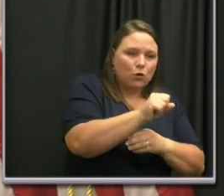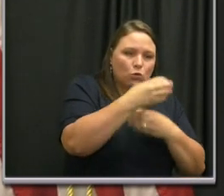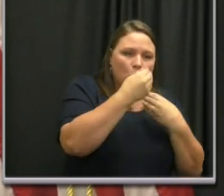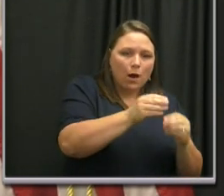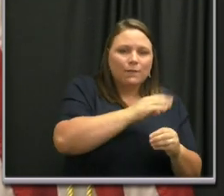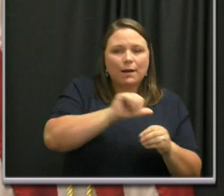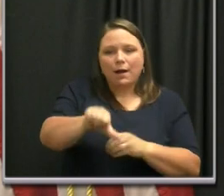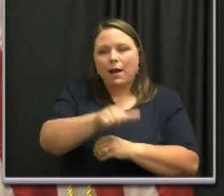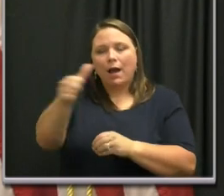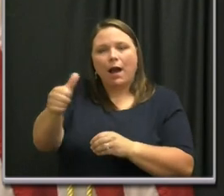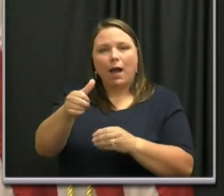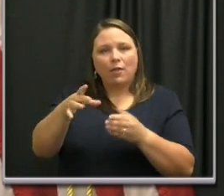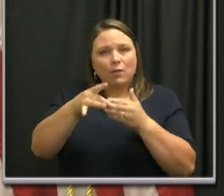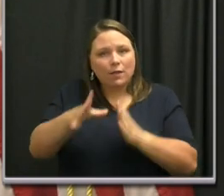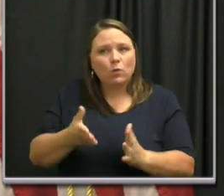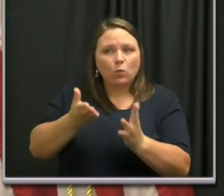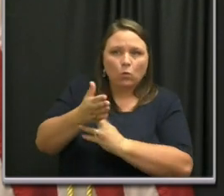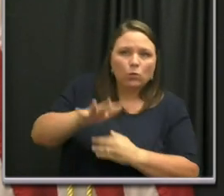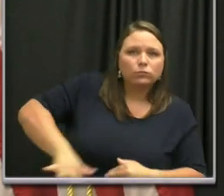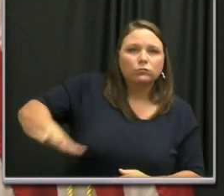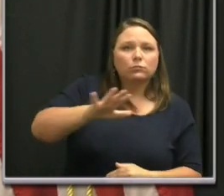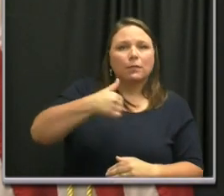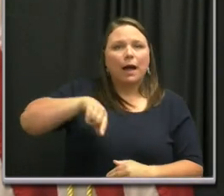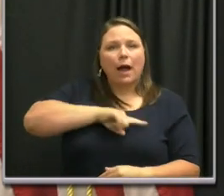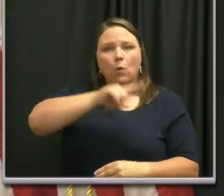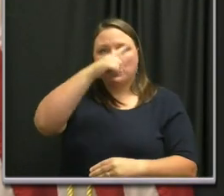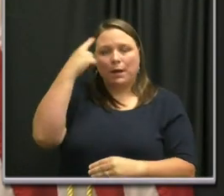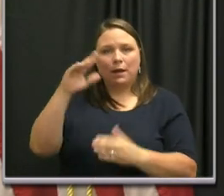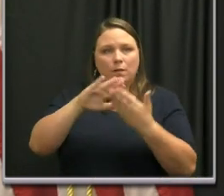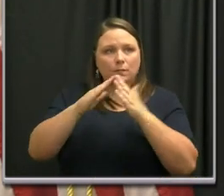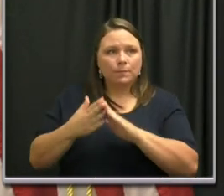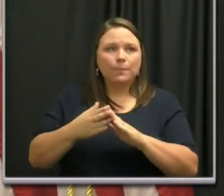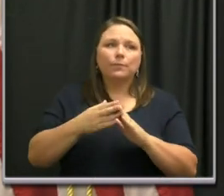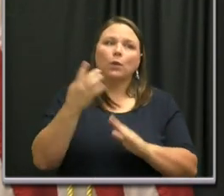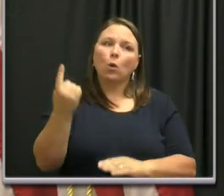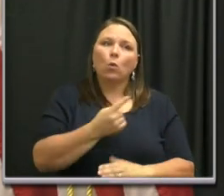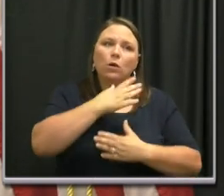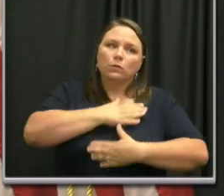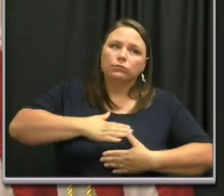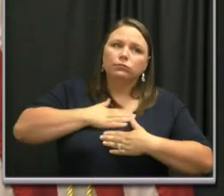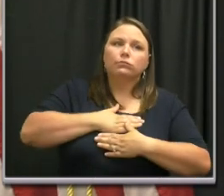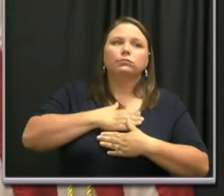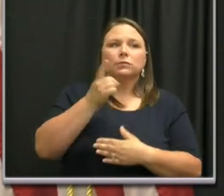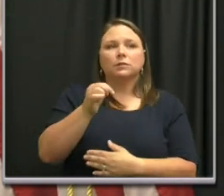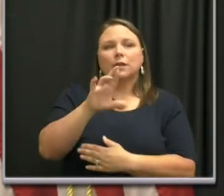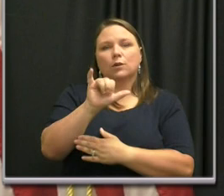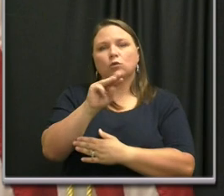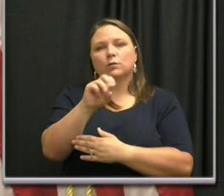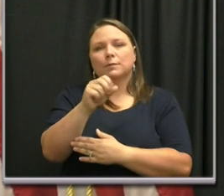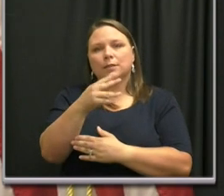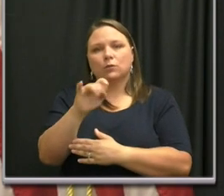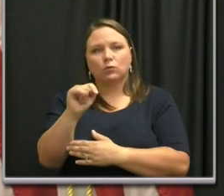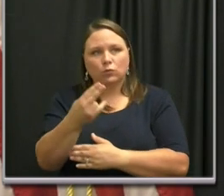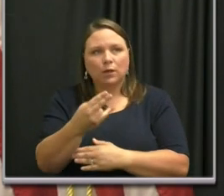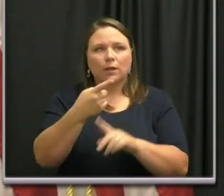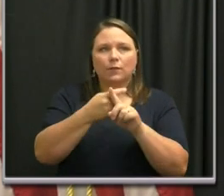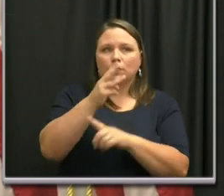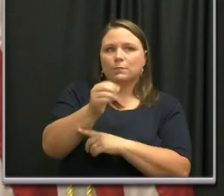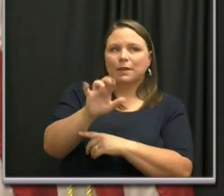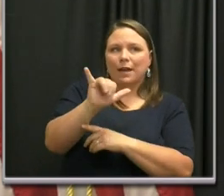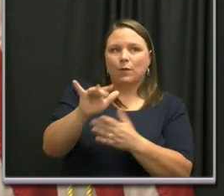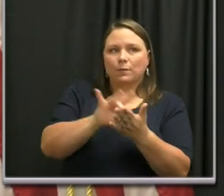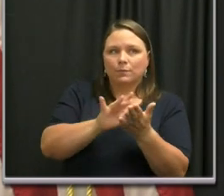from Nashville's Black community. And as always, it is a pleasure to welcome Dr. James Hildreth, President and CEO of Meharry Medical